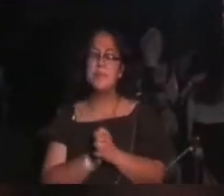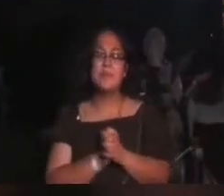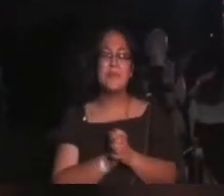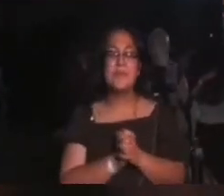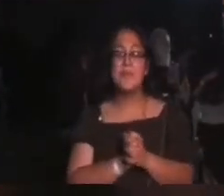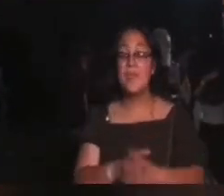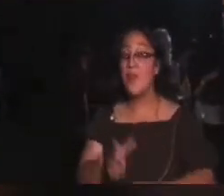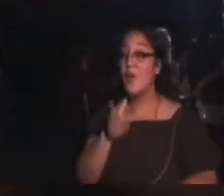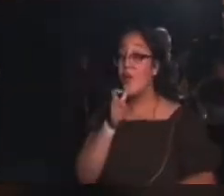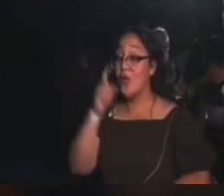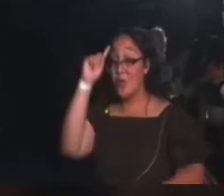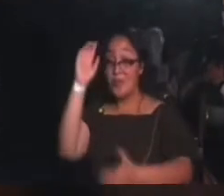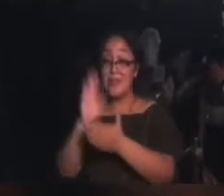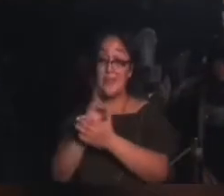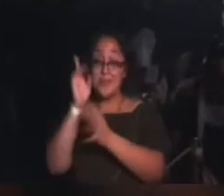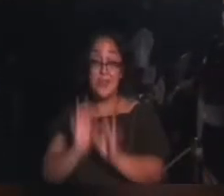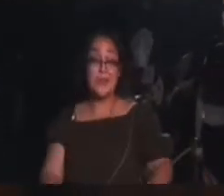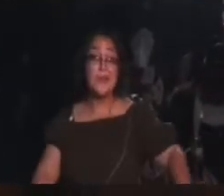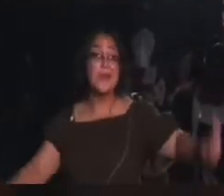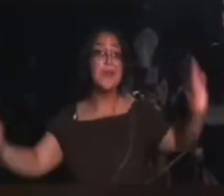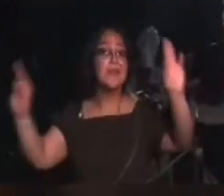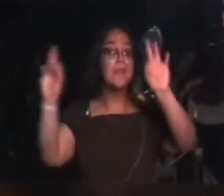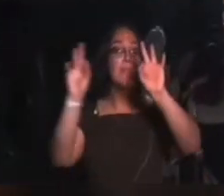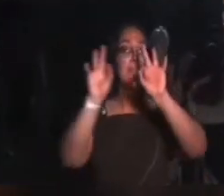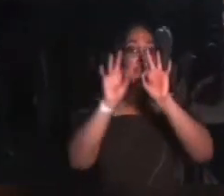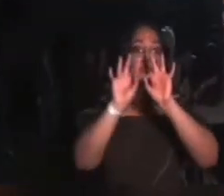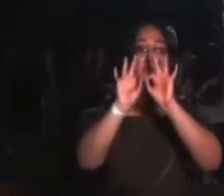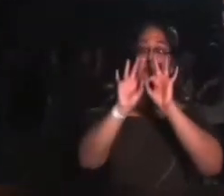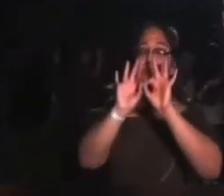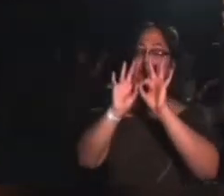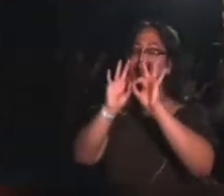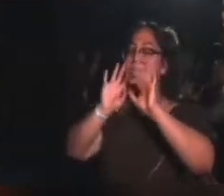alabar. Anyone know he's worthy in the house?